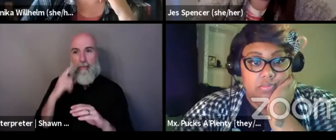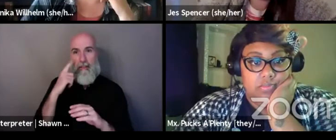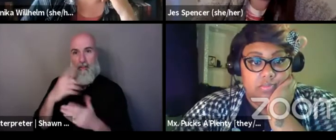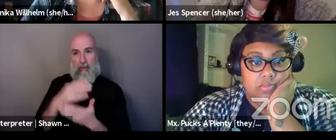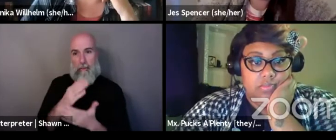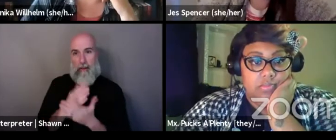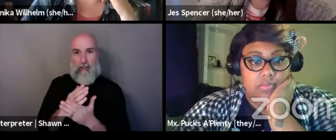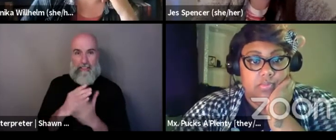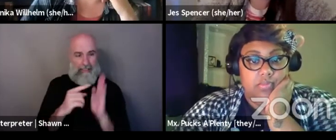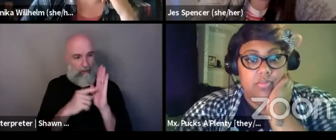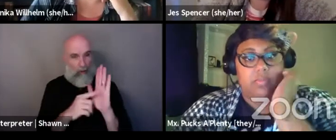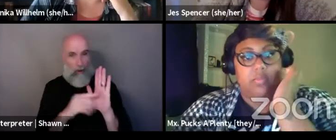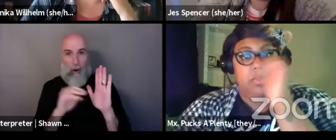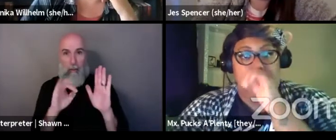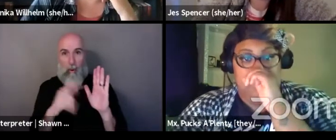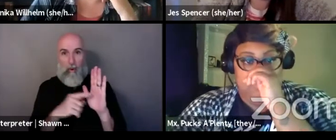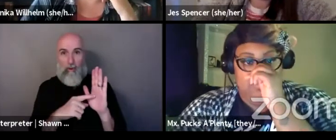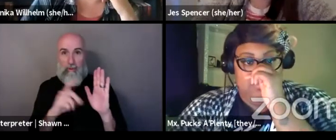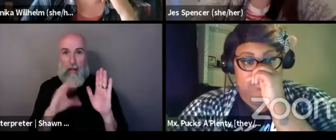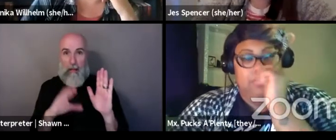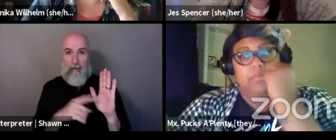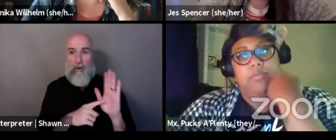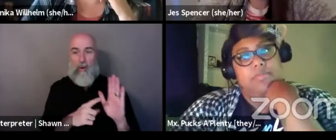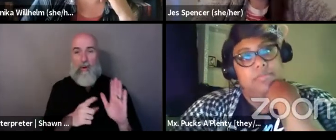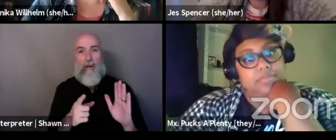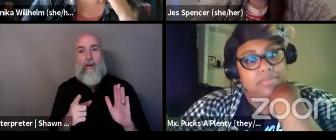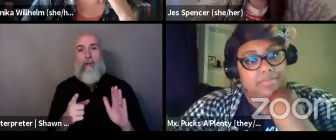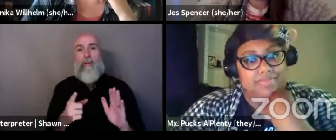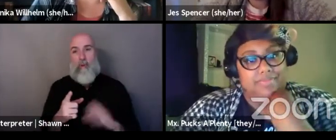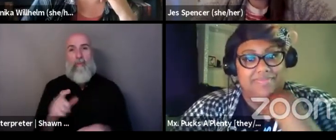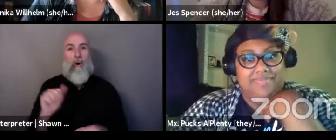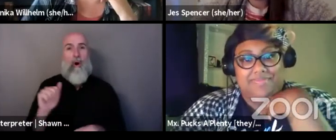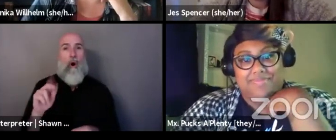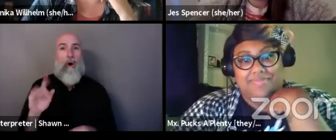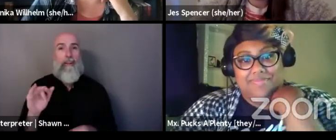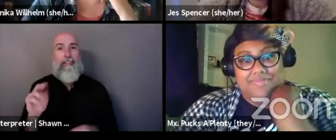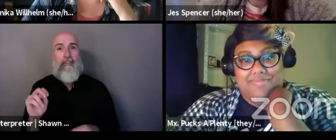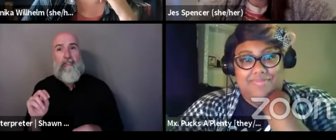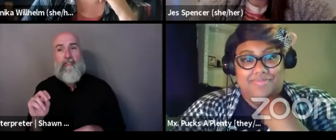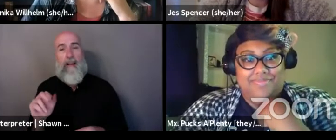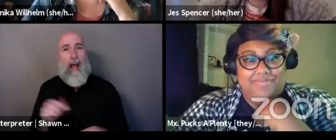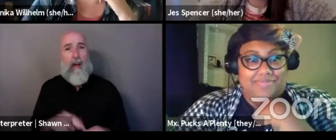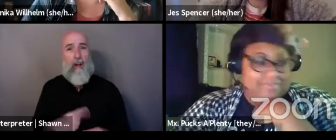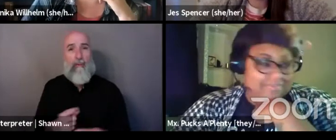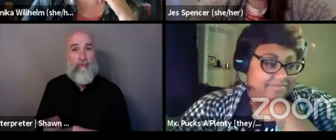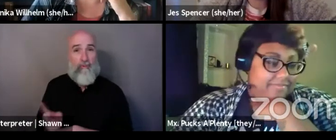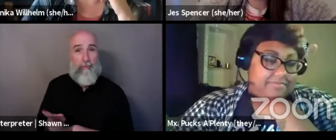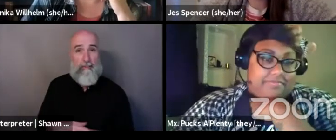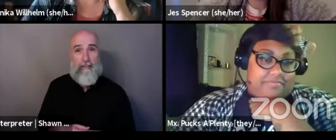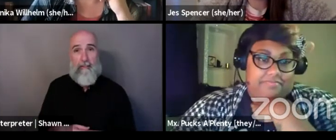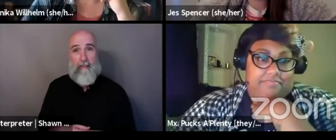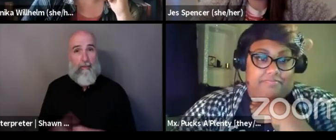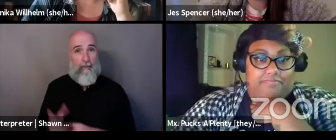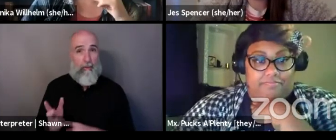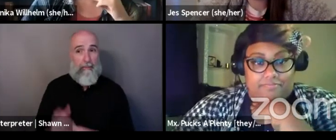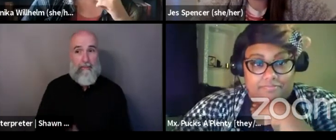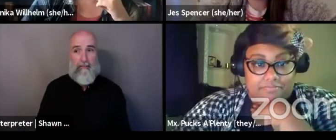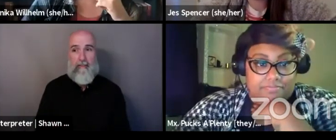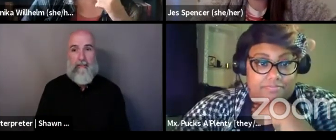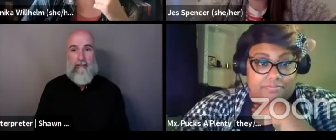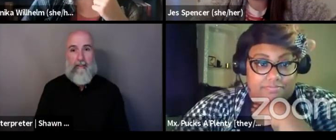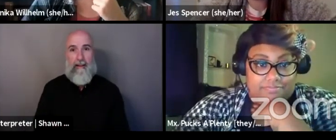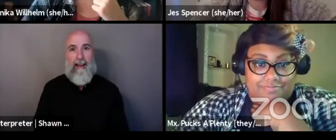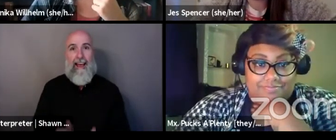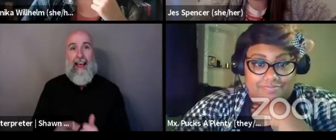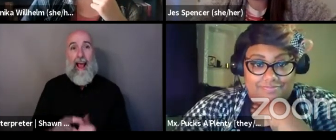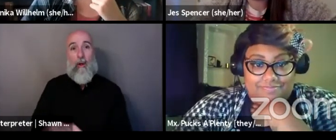moral document. So auditions. How long do you spend in an audition? 2 minutes? 3 minutes? How long does a